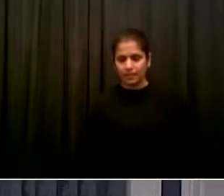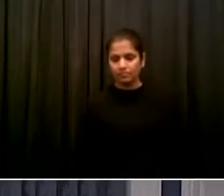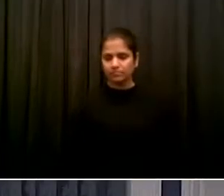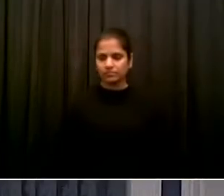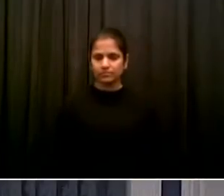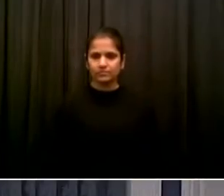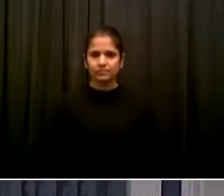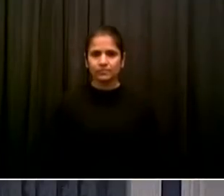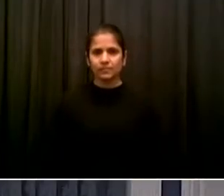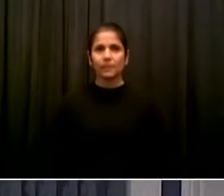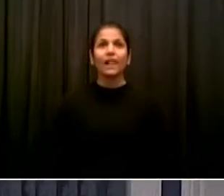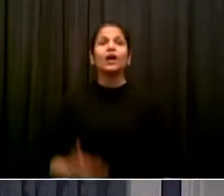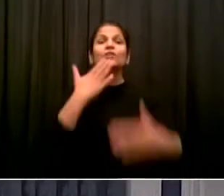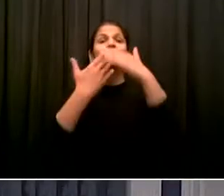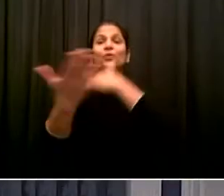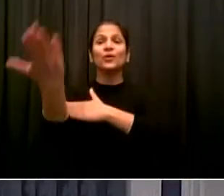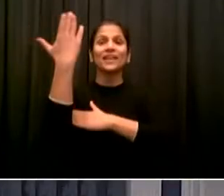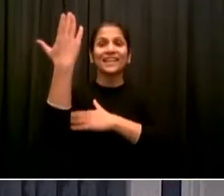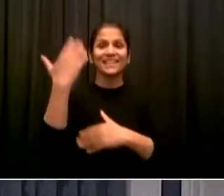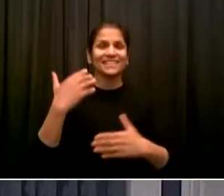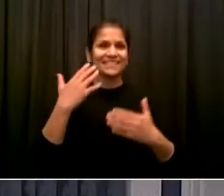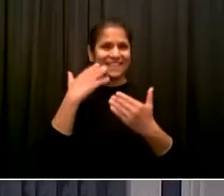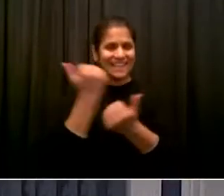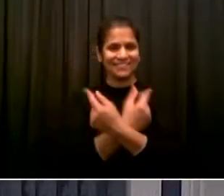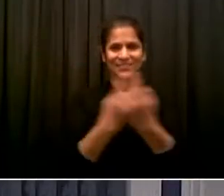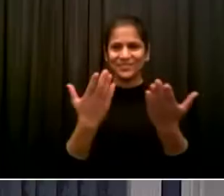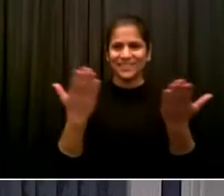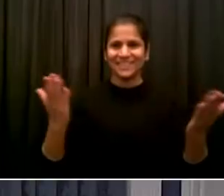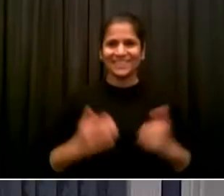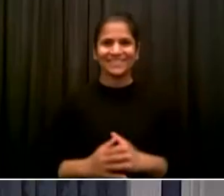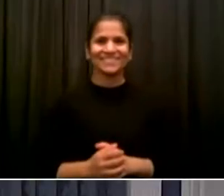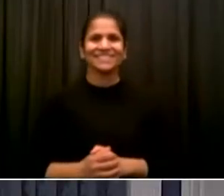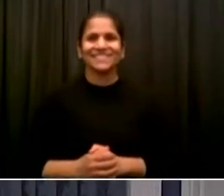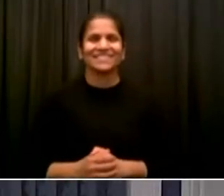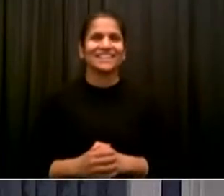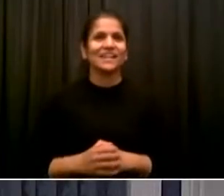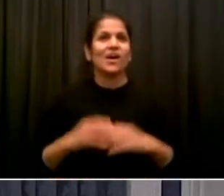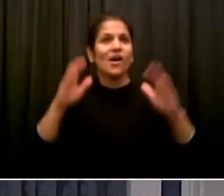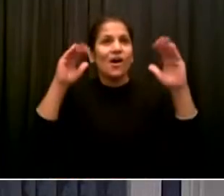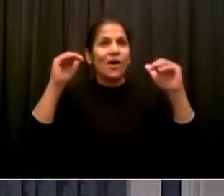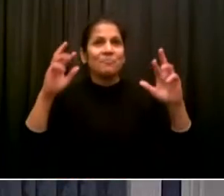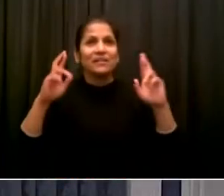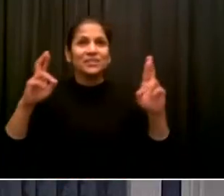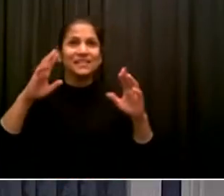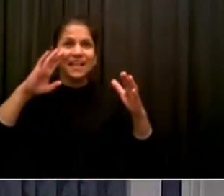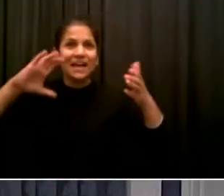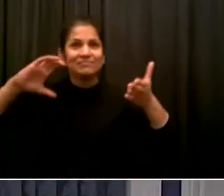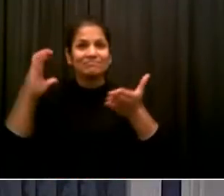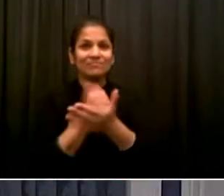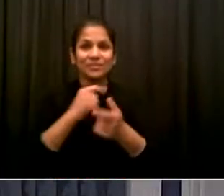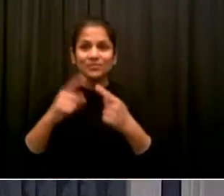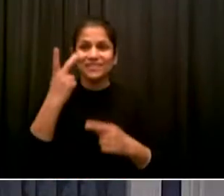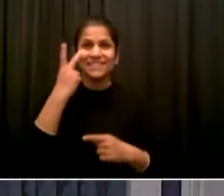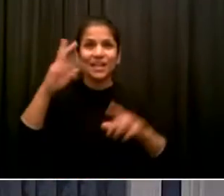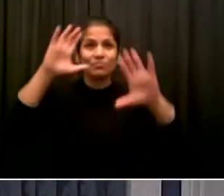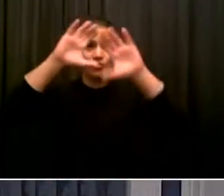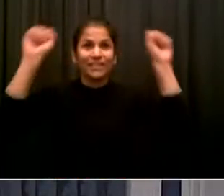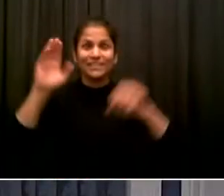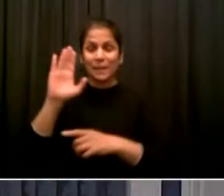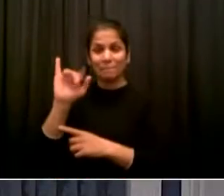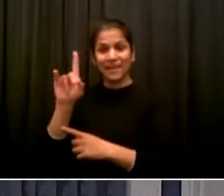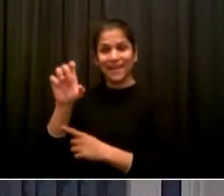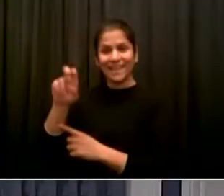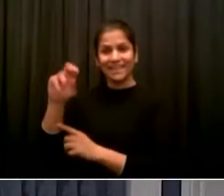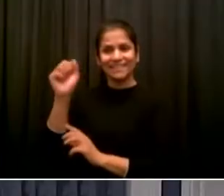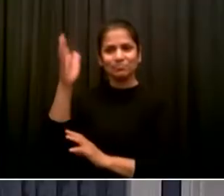Good morning, everybody. I hope you all got to see President Biden's speech last night. Absolutely